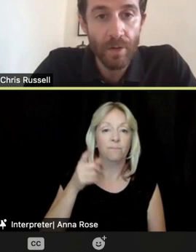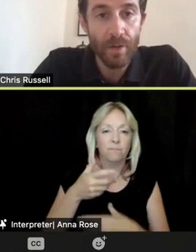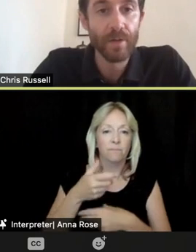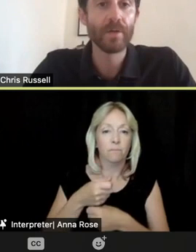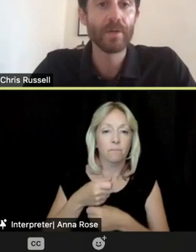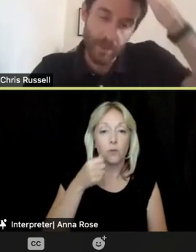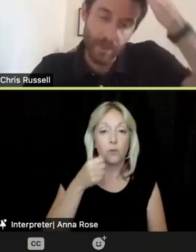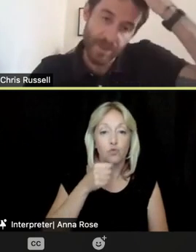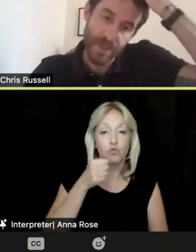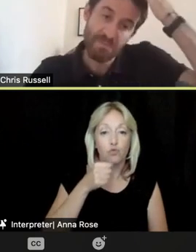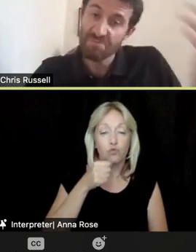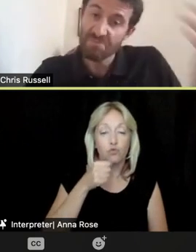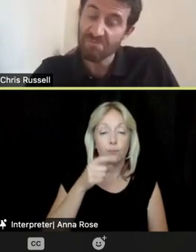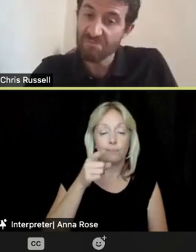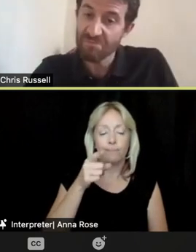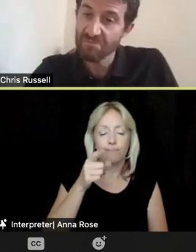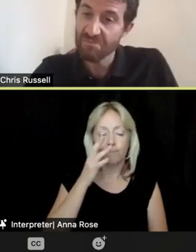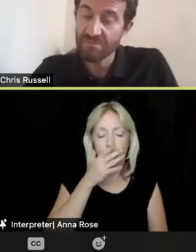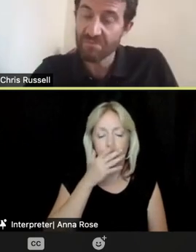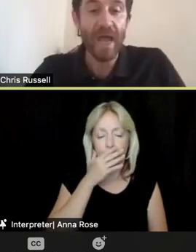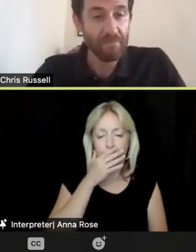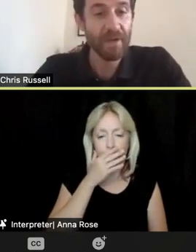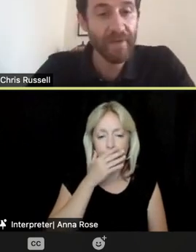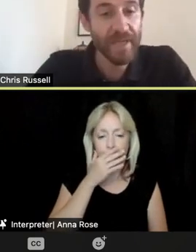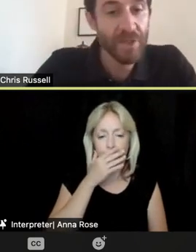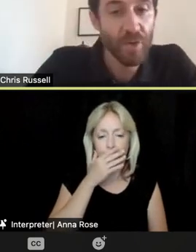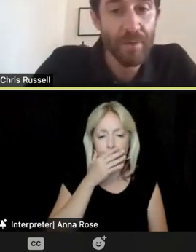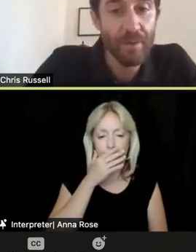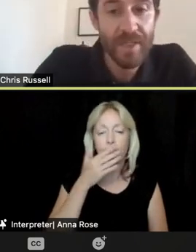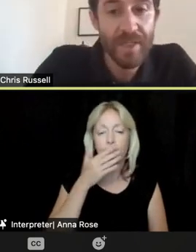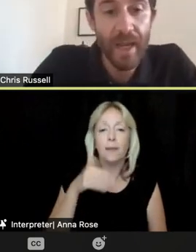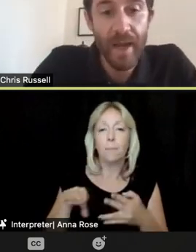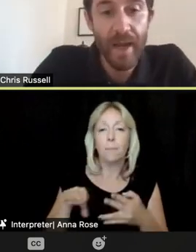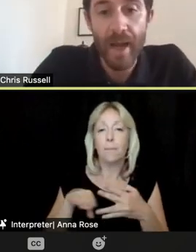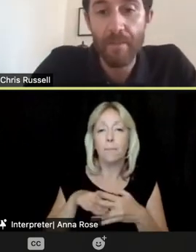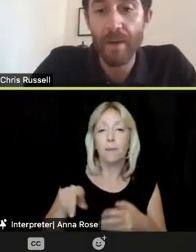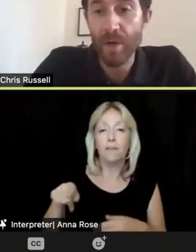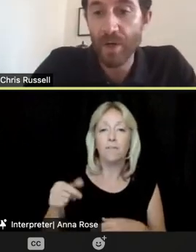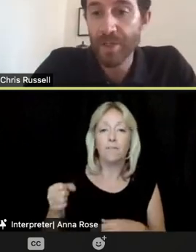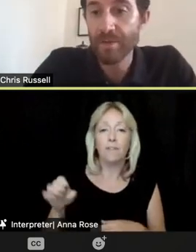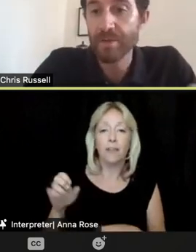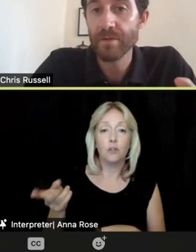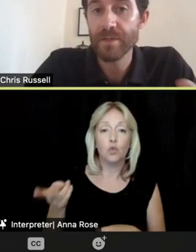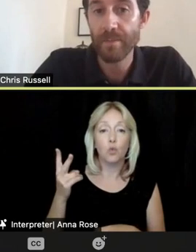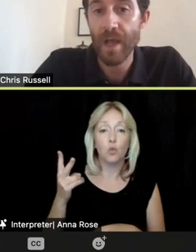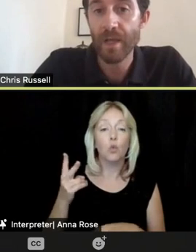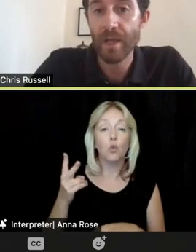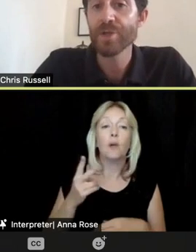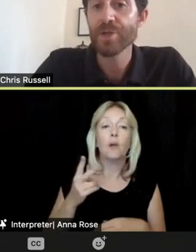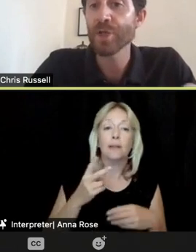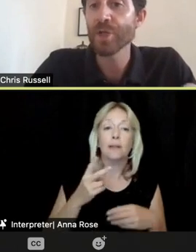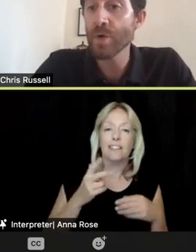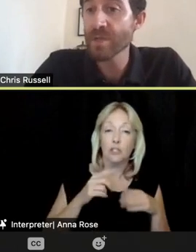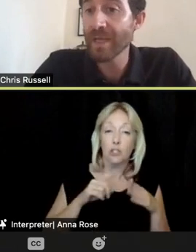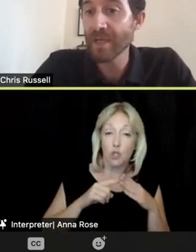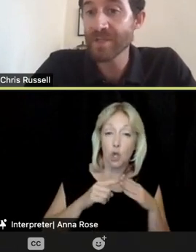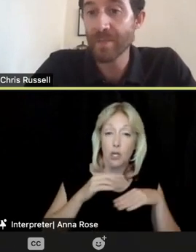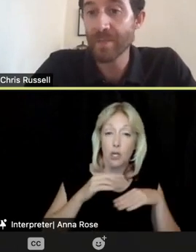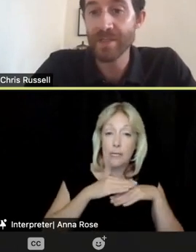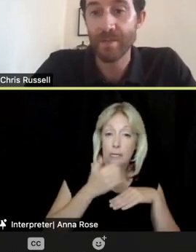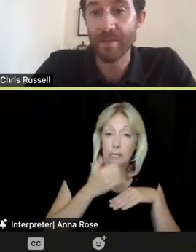young girl who's in, mid phase 2, I would say, emergent, symbolic. She